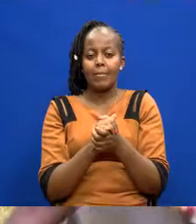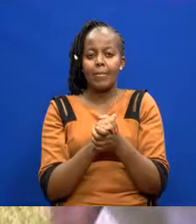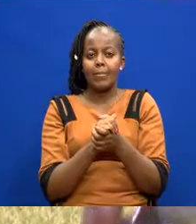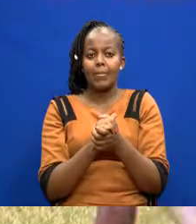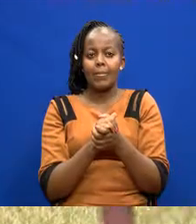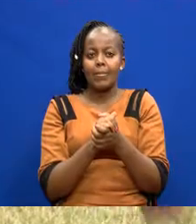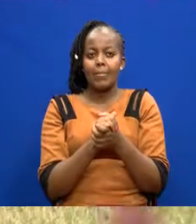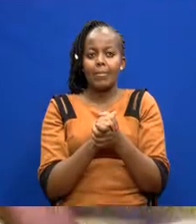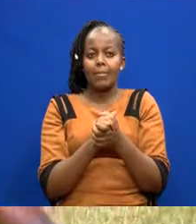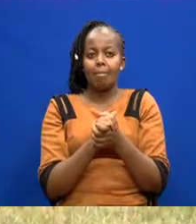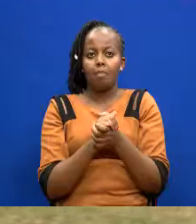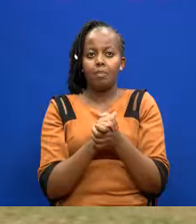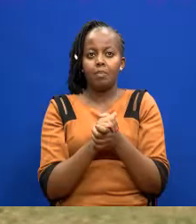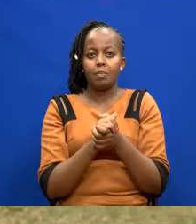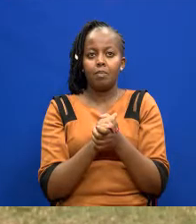Right.